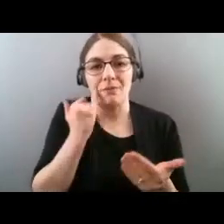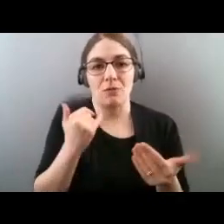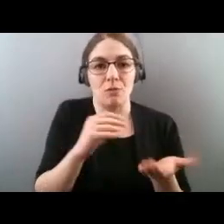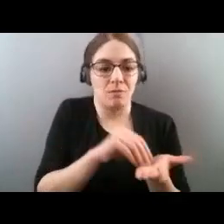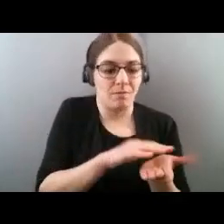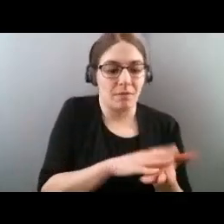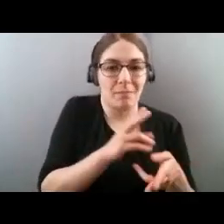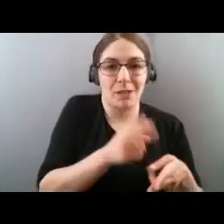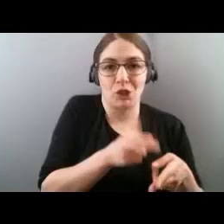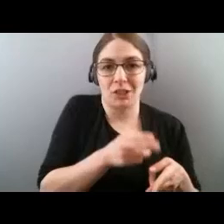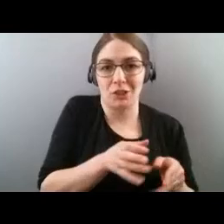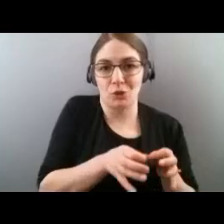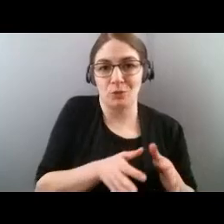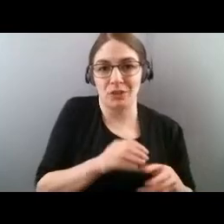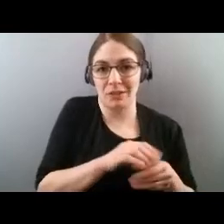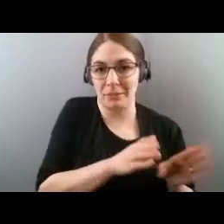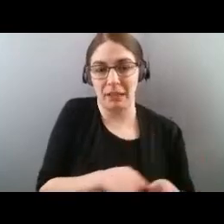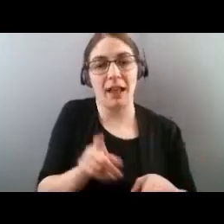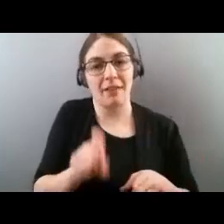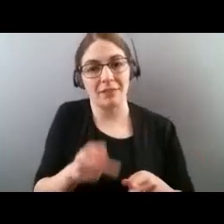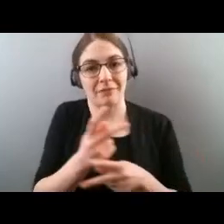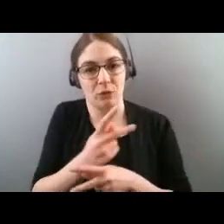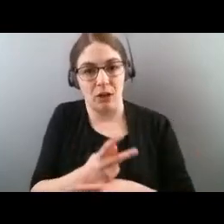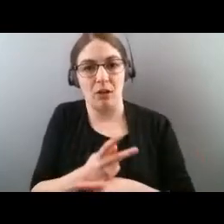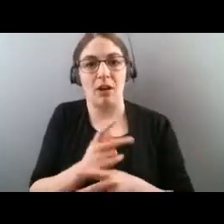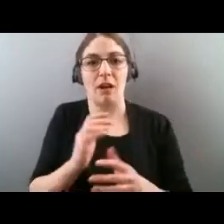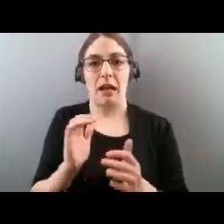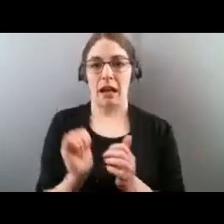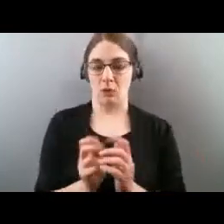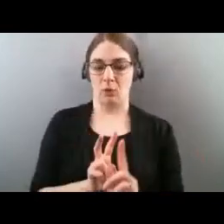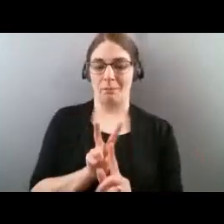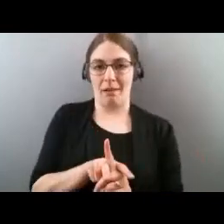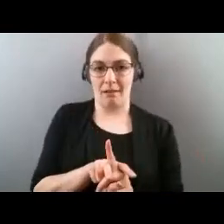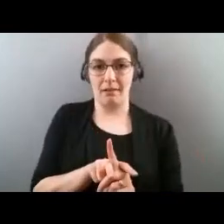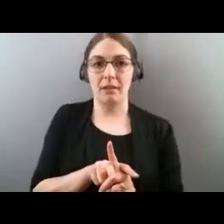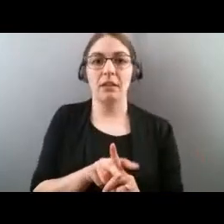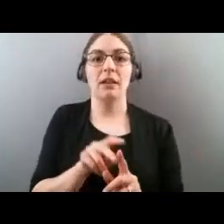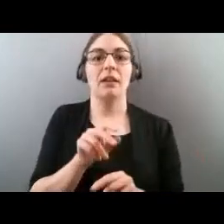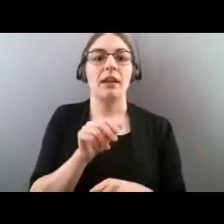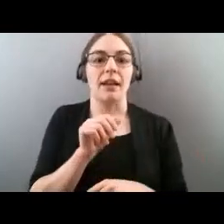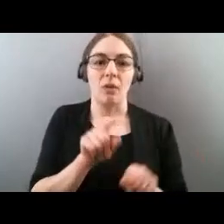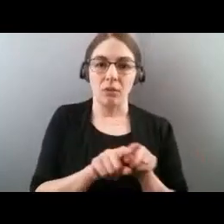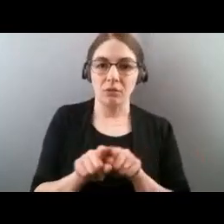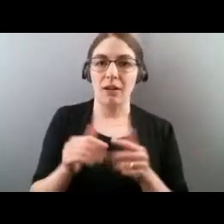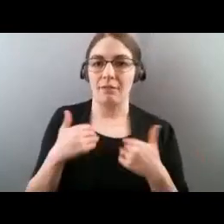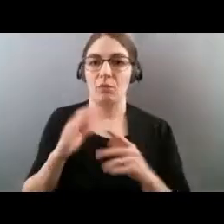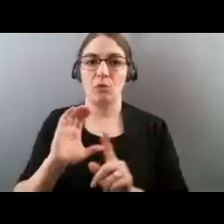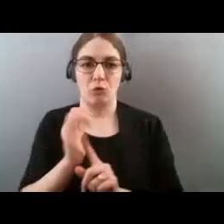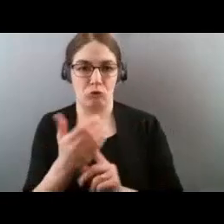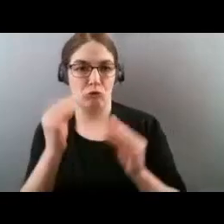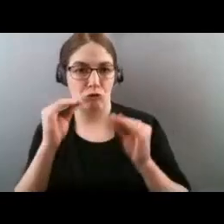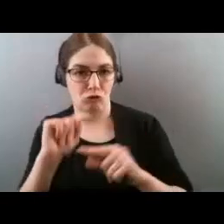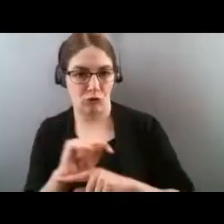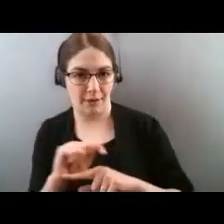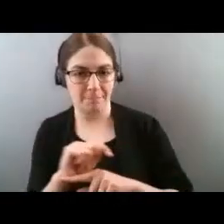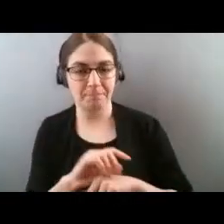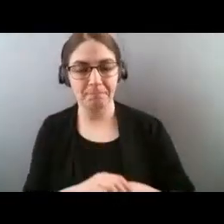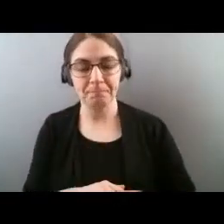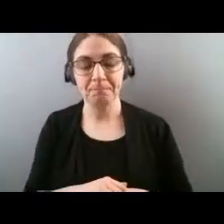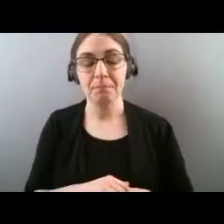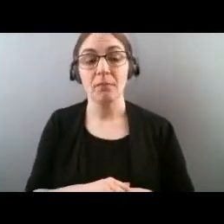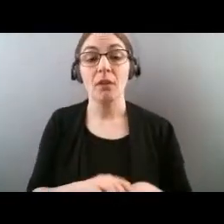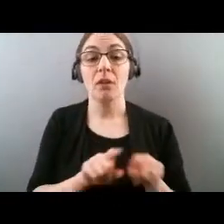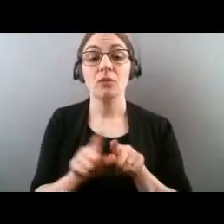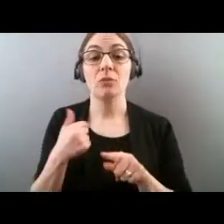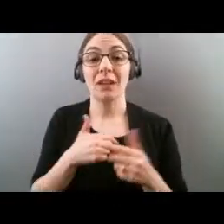very practical training that has to occur in addition to the cultural training, if you will. We also have